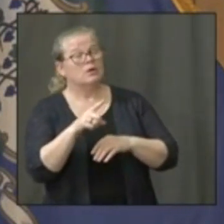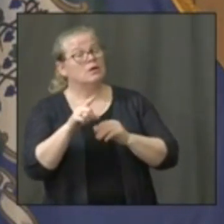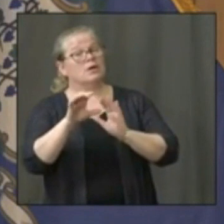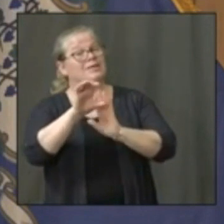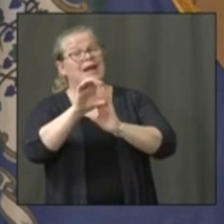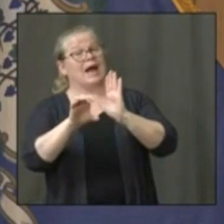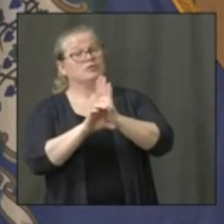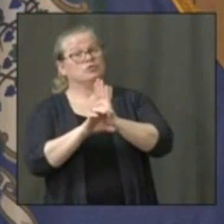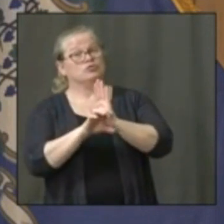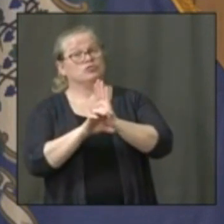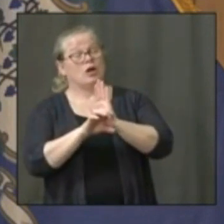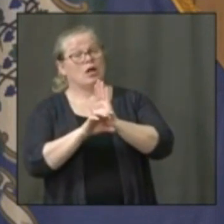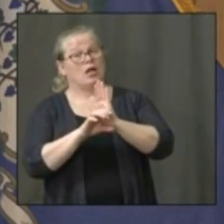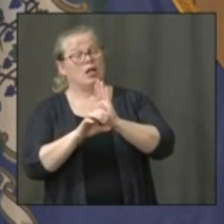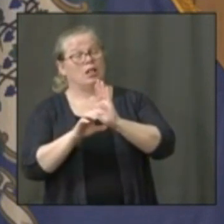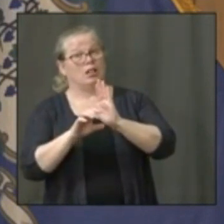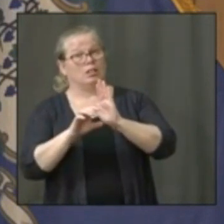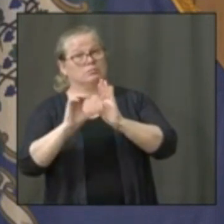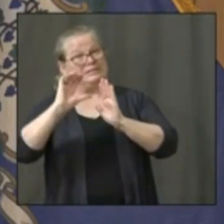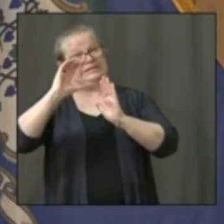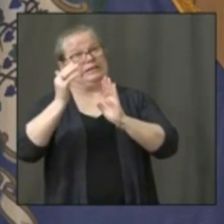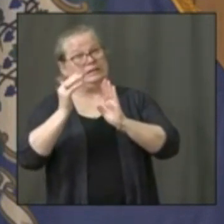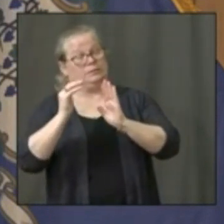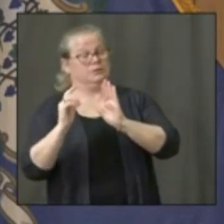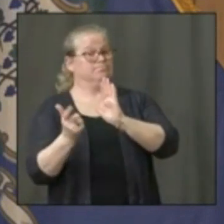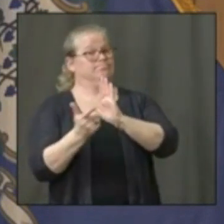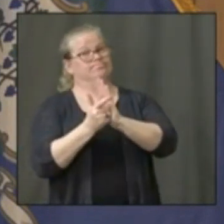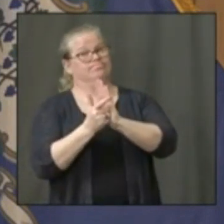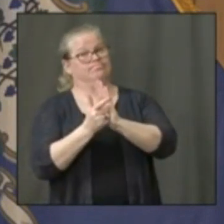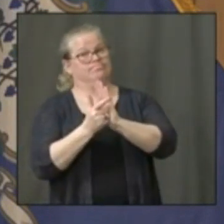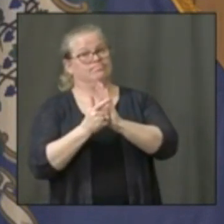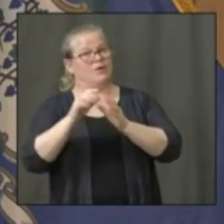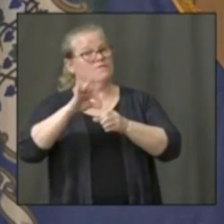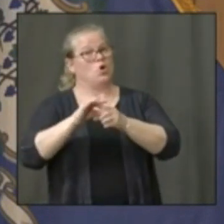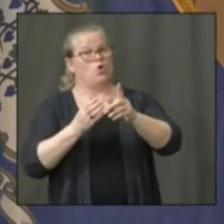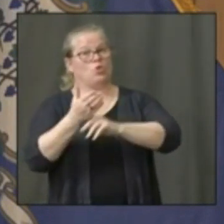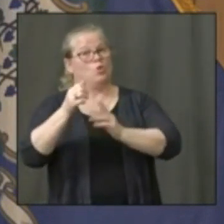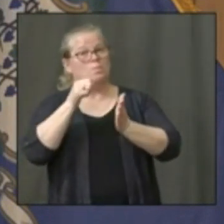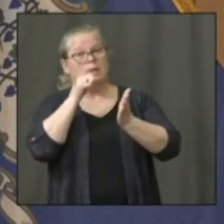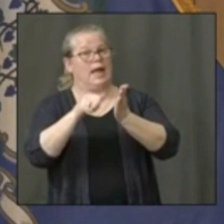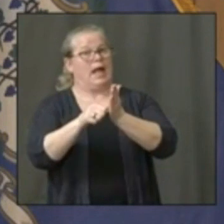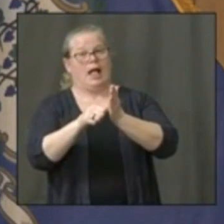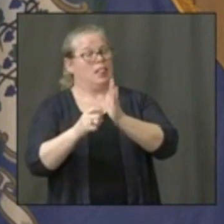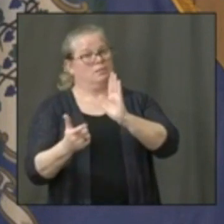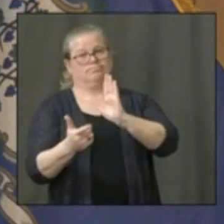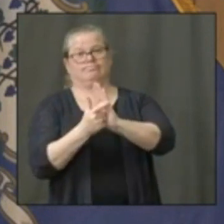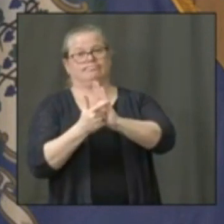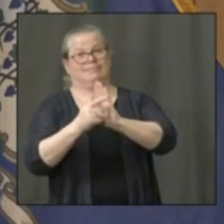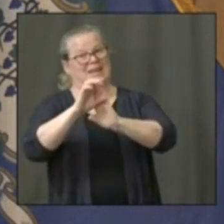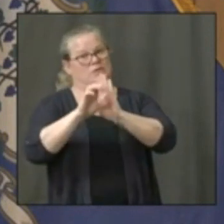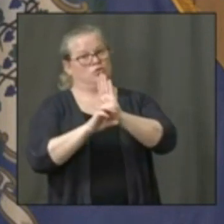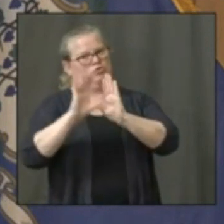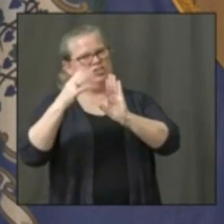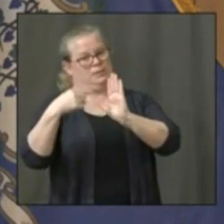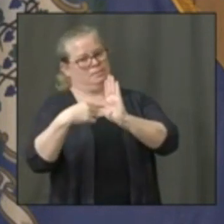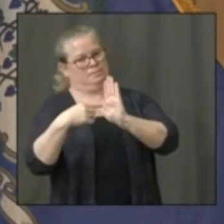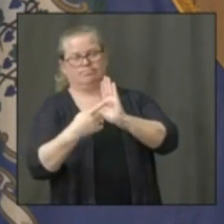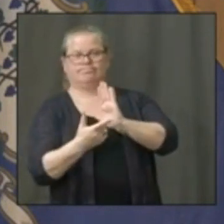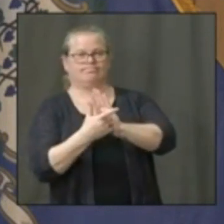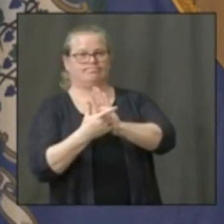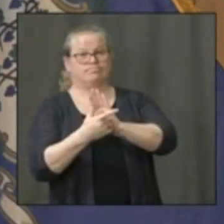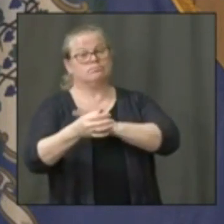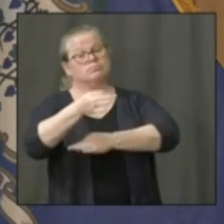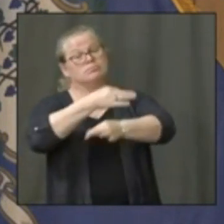constitutional prohibition that seems to be in place on voting by mail, as opposed to perhaps taking a